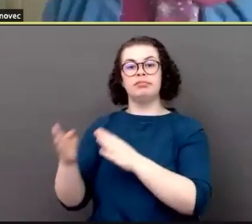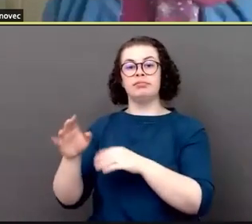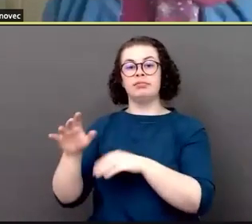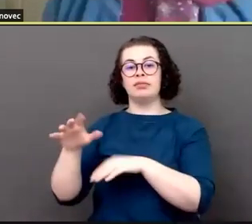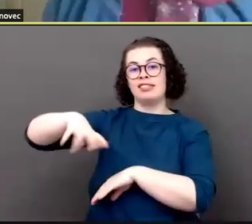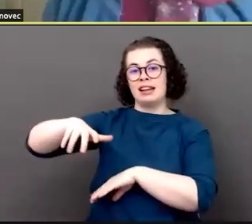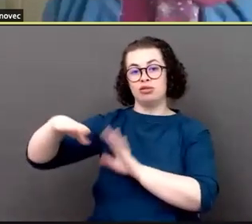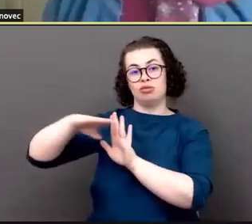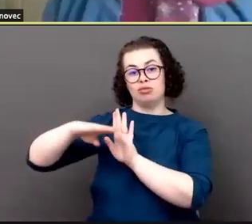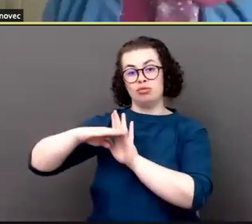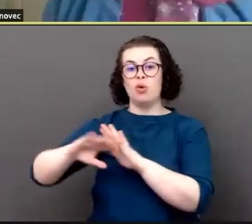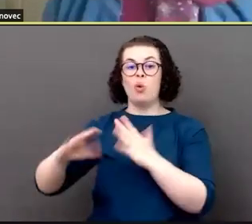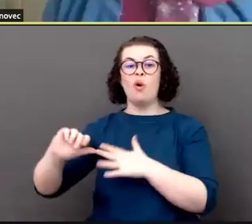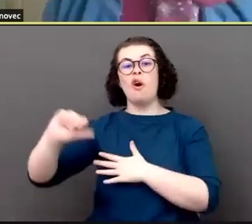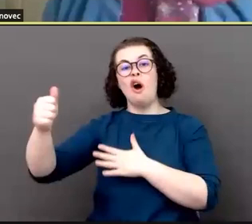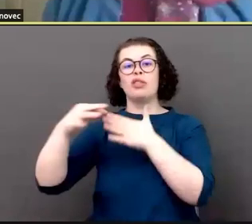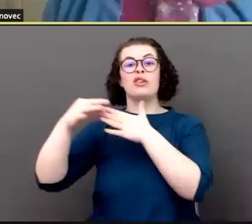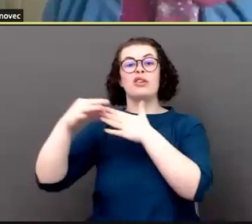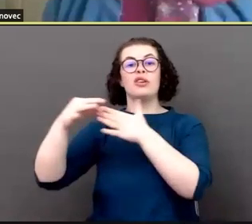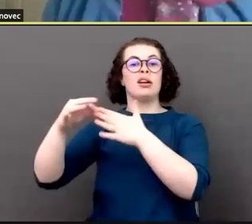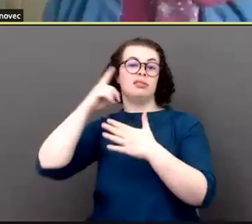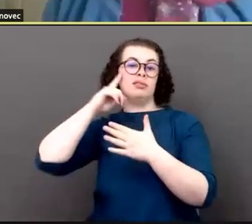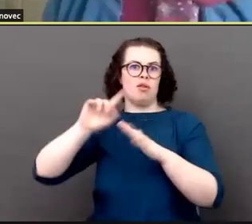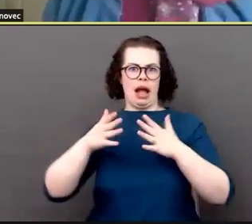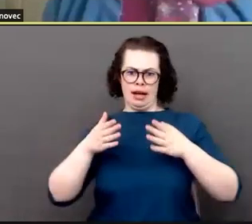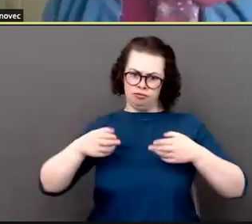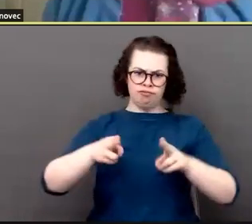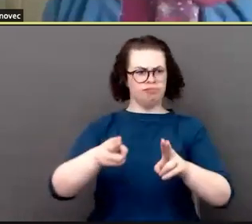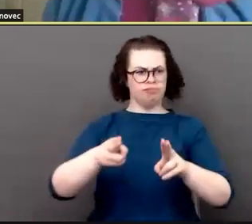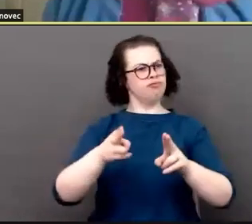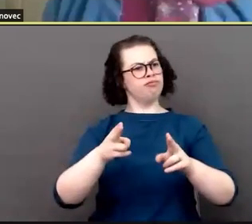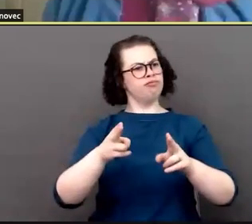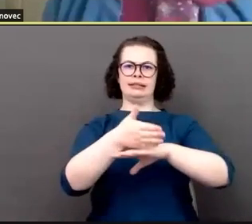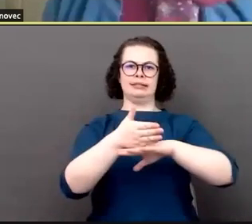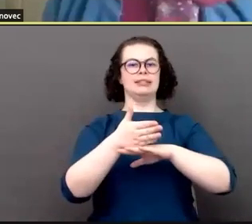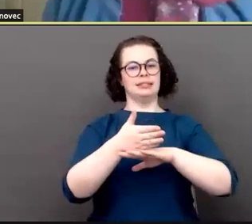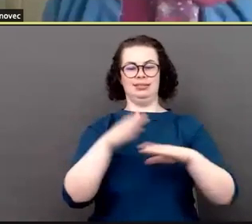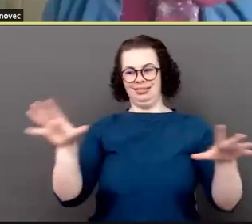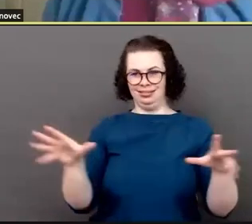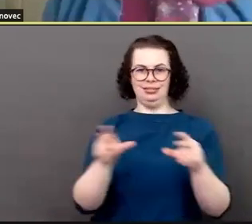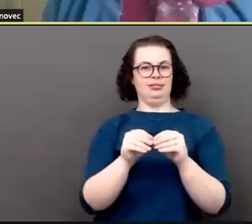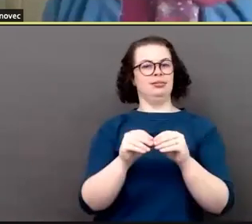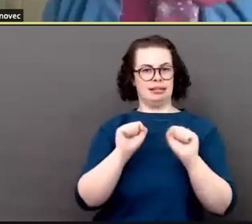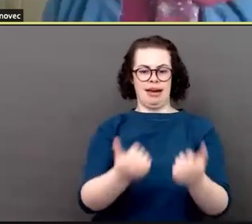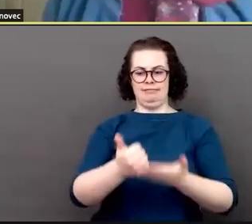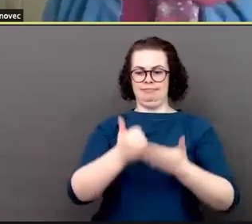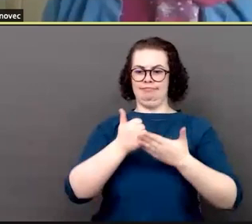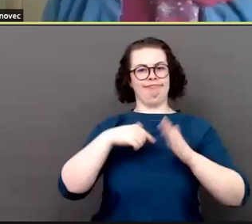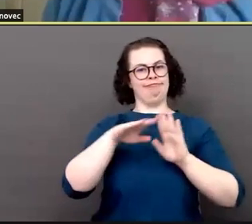standards, or other guidance on specific matters. Next slide, please. And with this